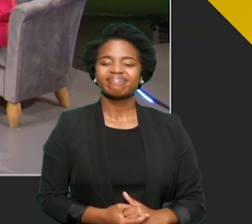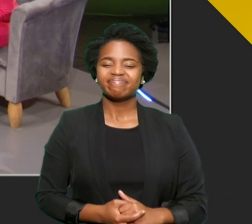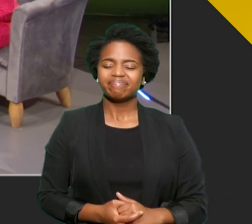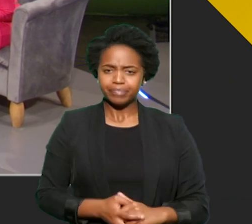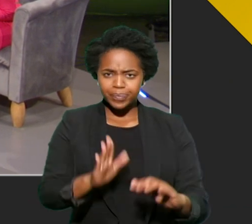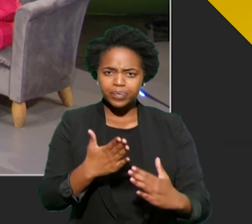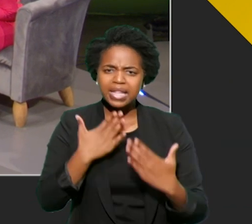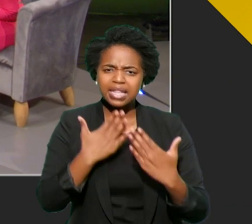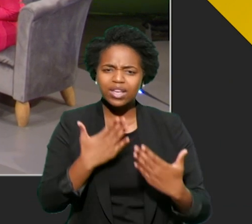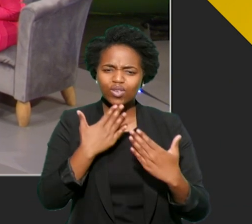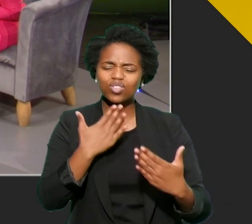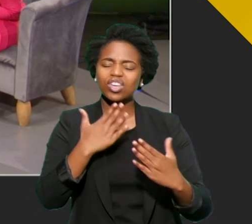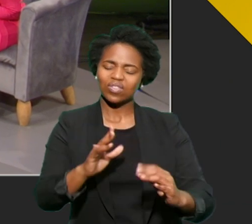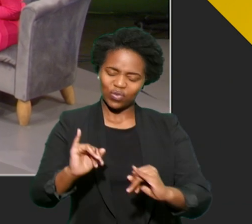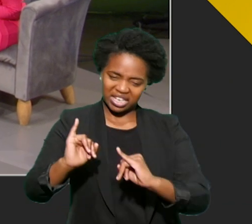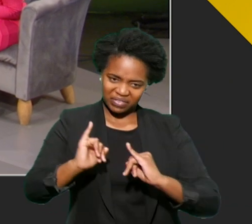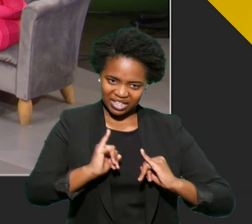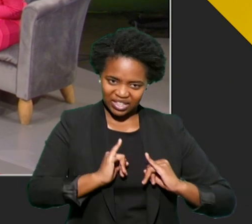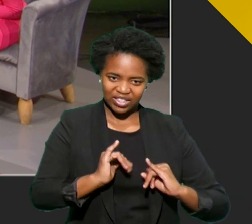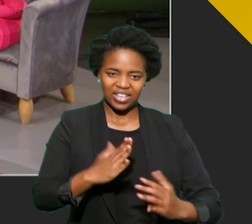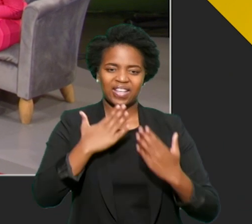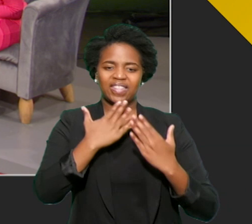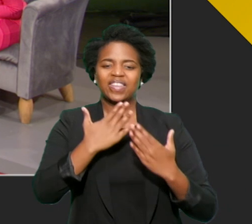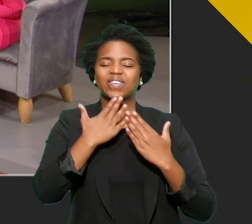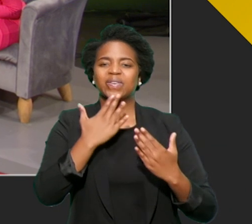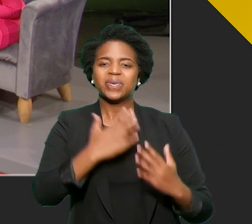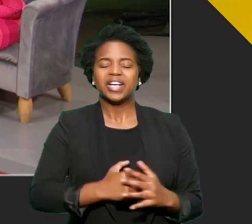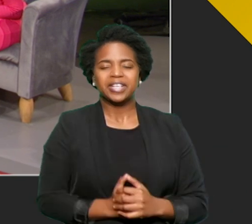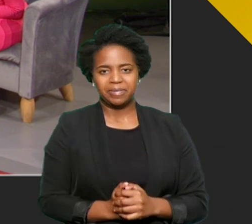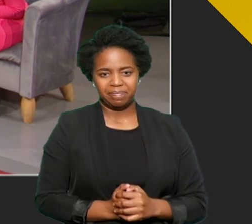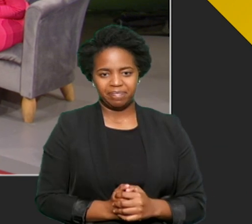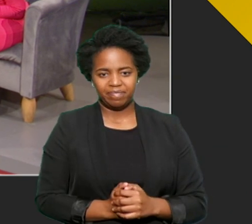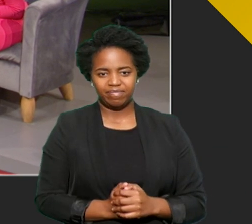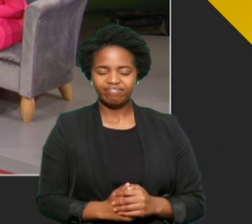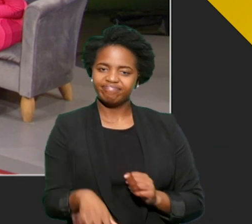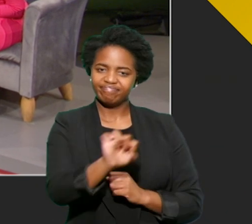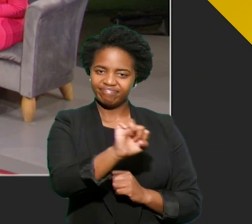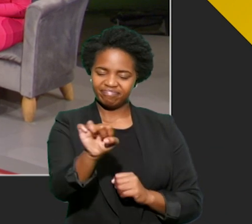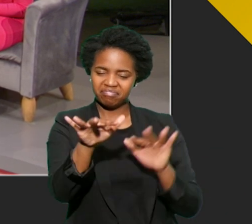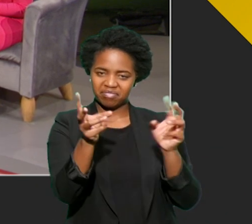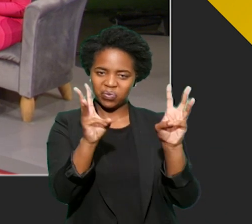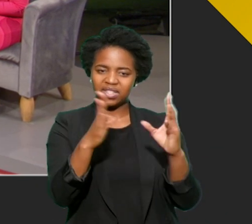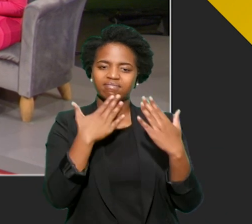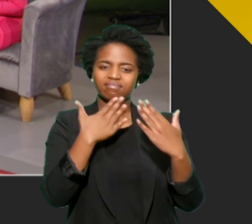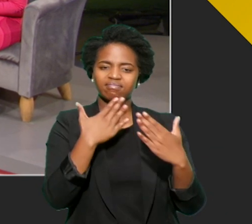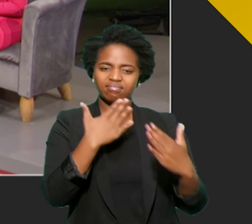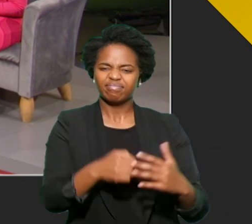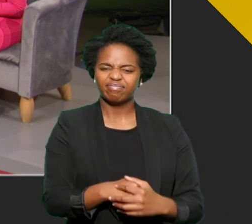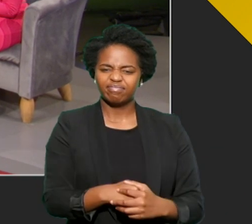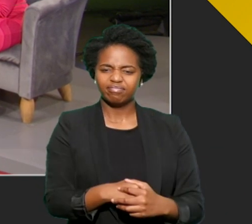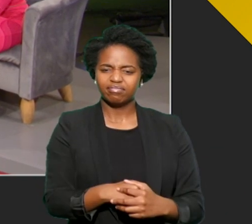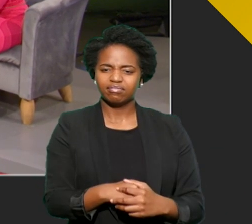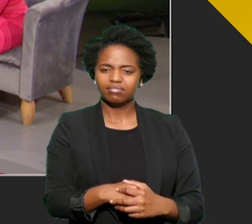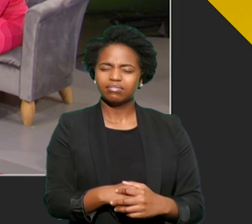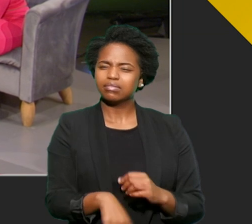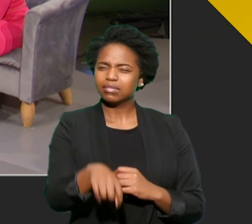Thank you very much for the invitation. Yeah. And thank you very much to your viewers. Yeah. So now, what is this thing called